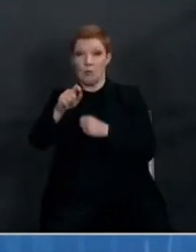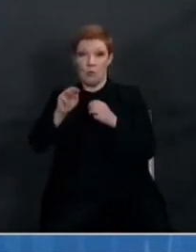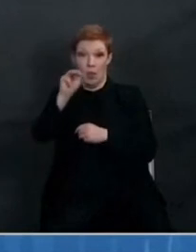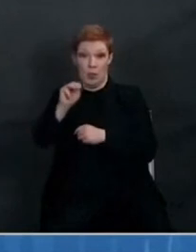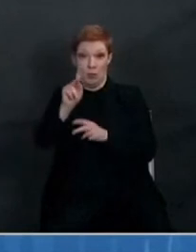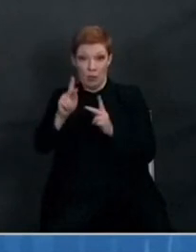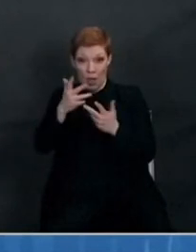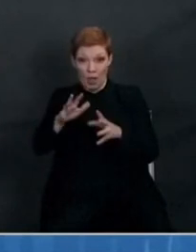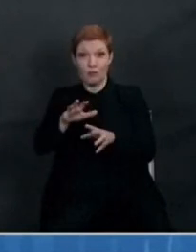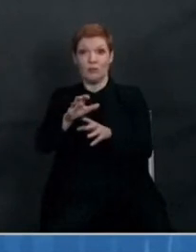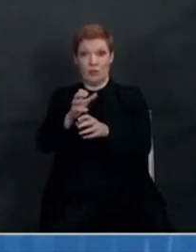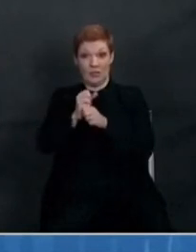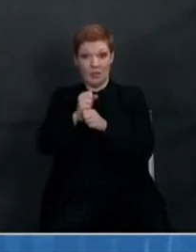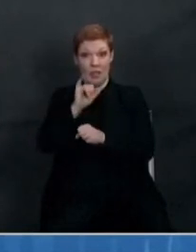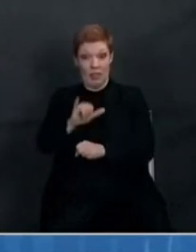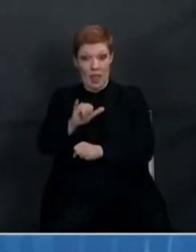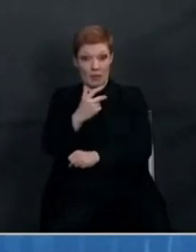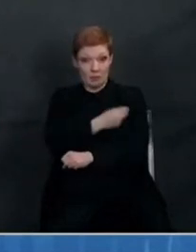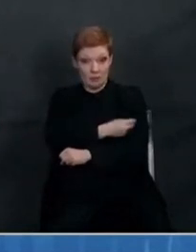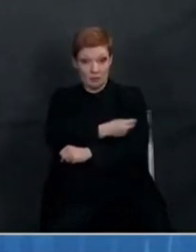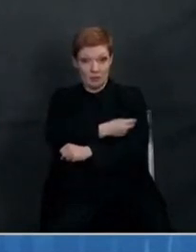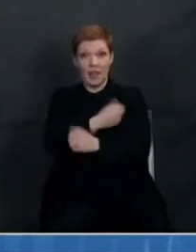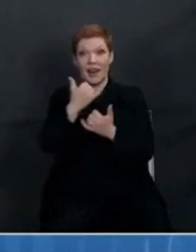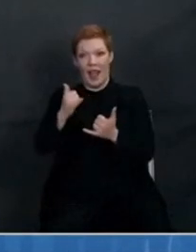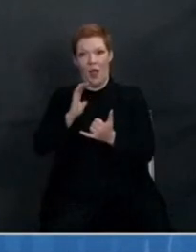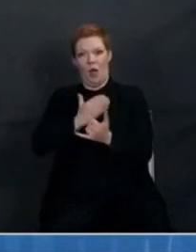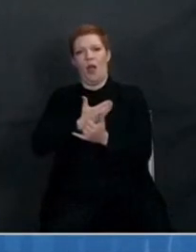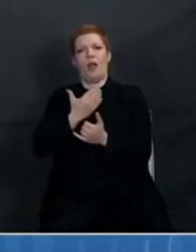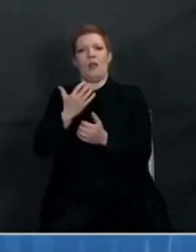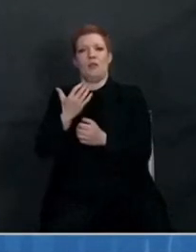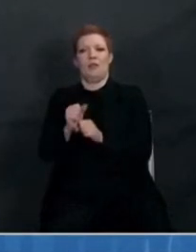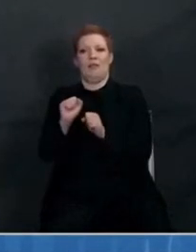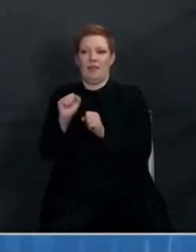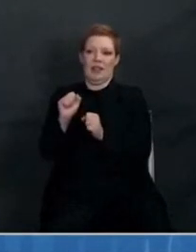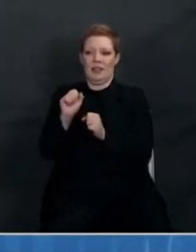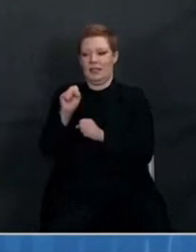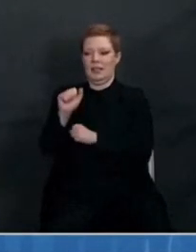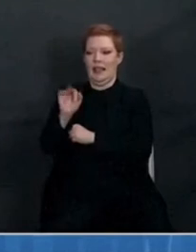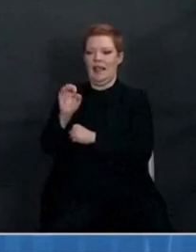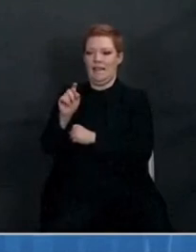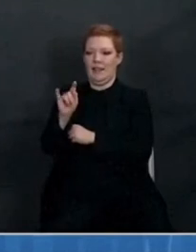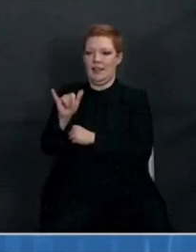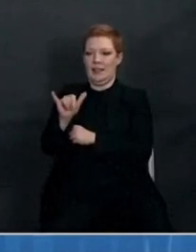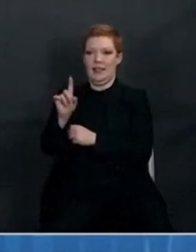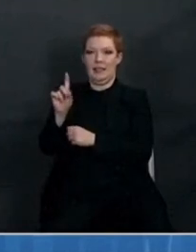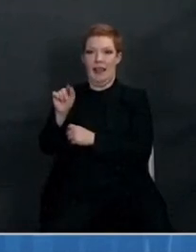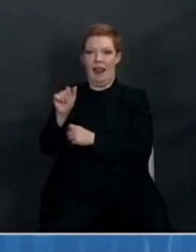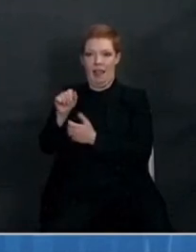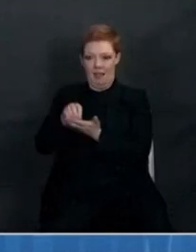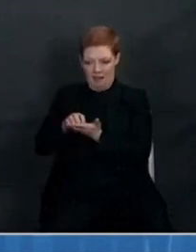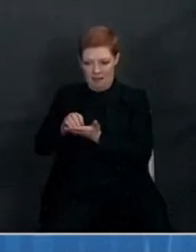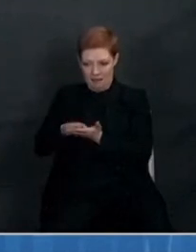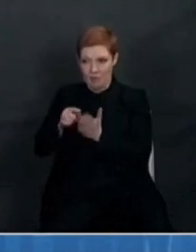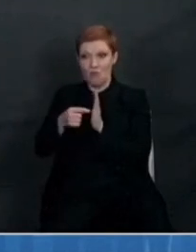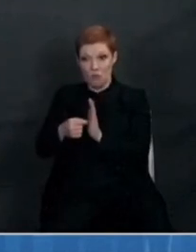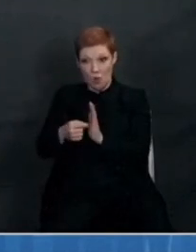and our latest safety data continue to show that vaccines are safe, with no new safety signals and rates